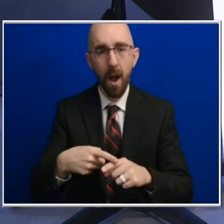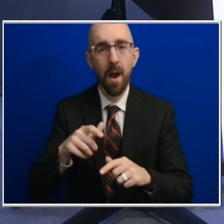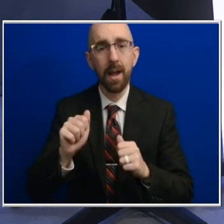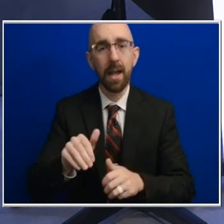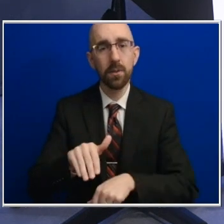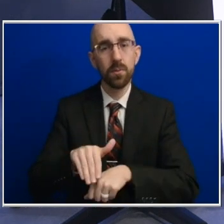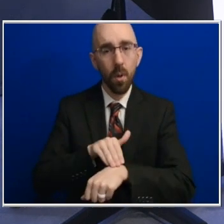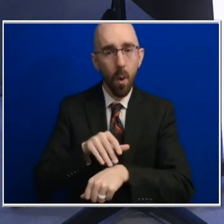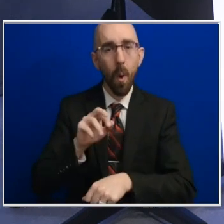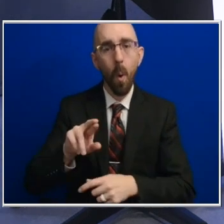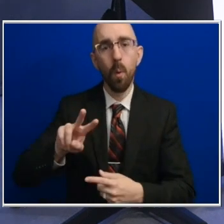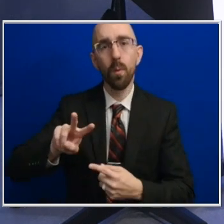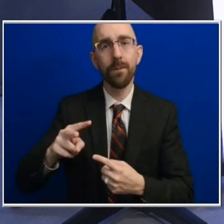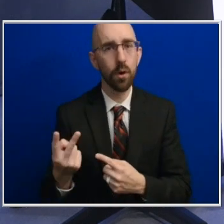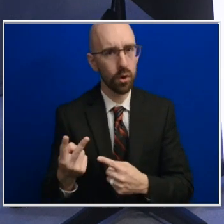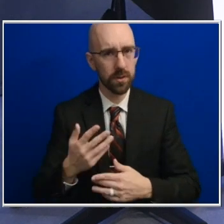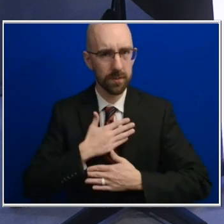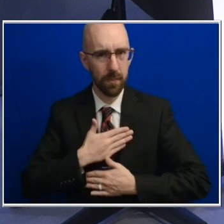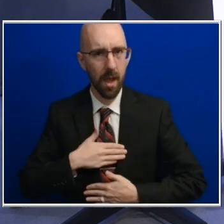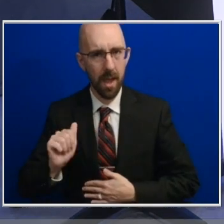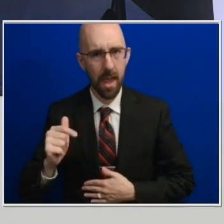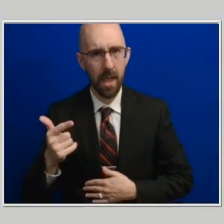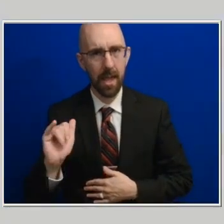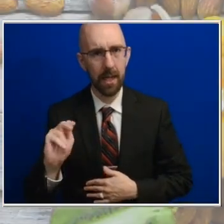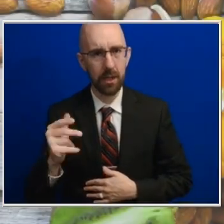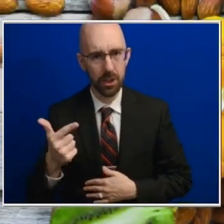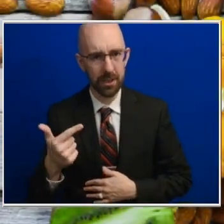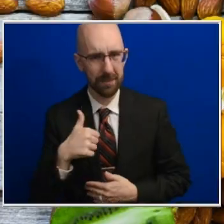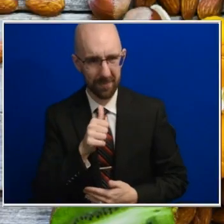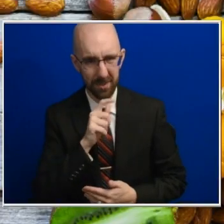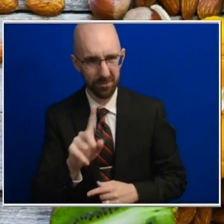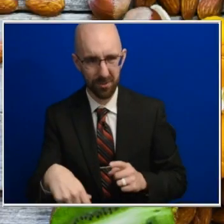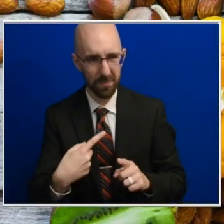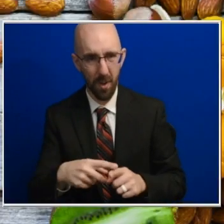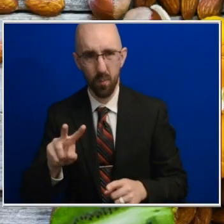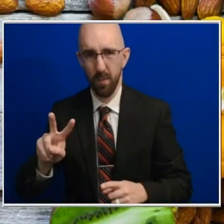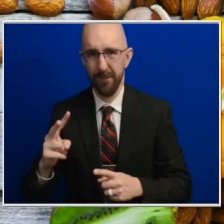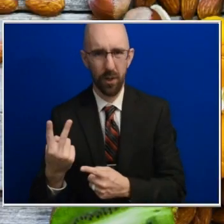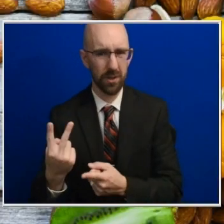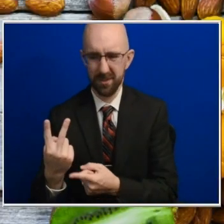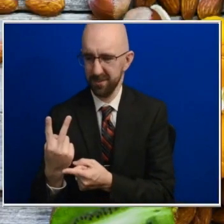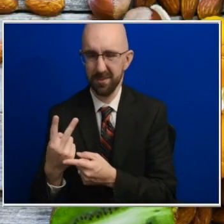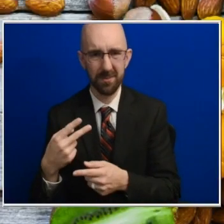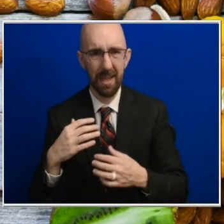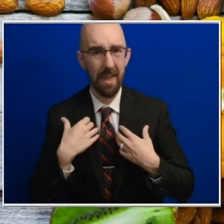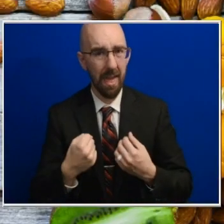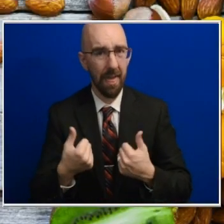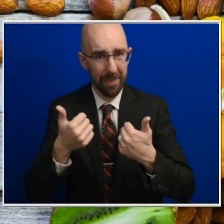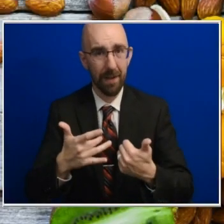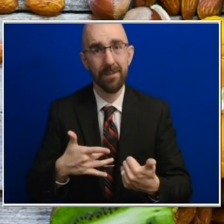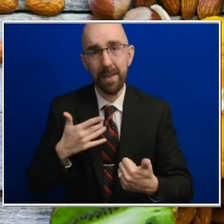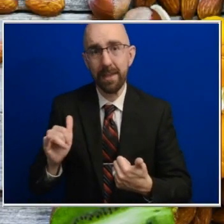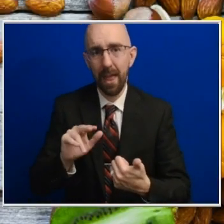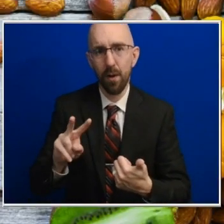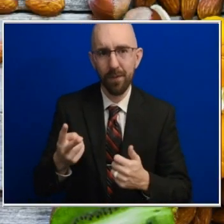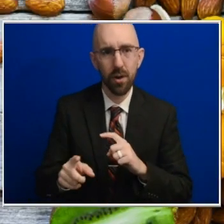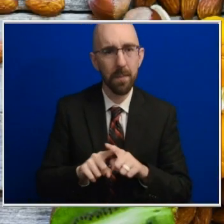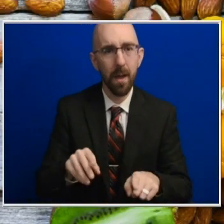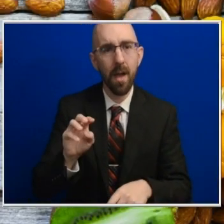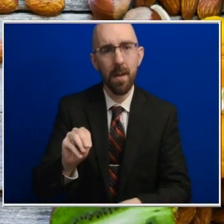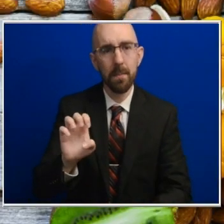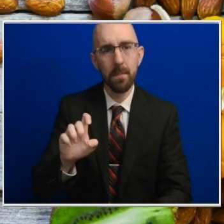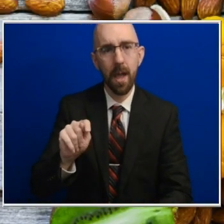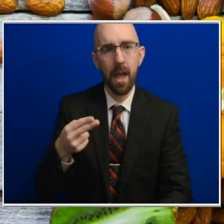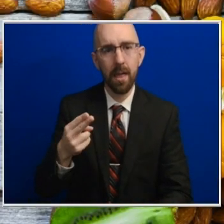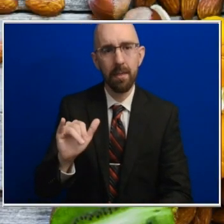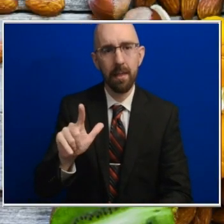even reverse biological aging. I'm not so sure about the reversing. Maybe it makes you healthier, and that feels like reversal. But the methylation diet focuses